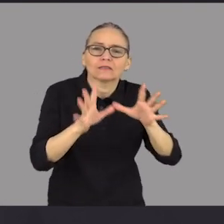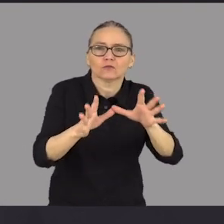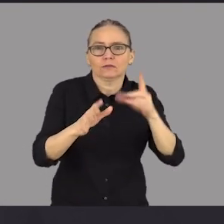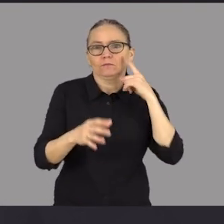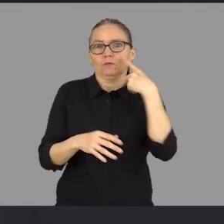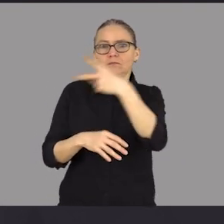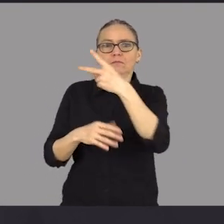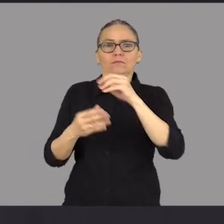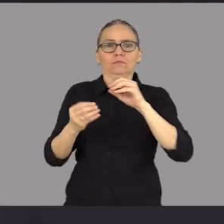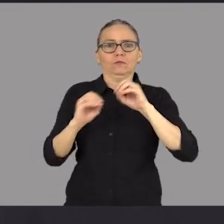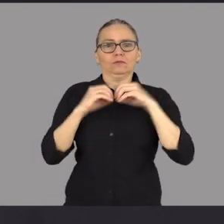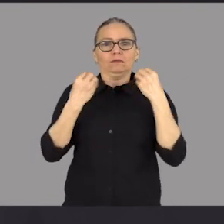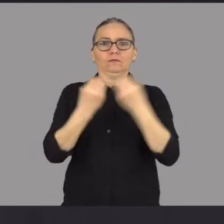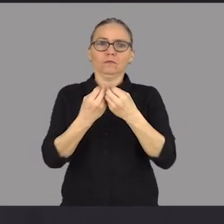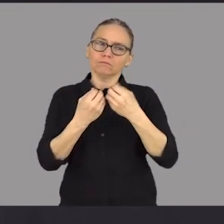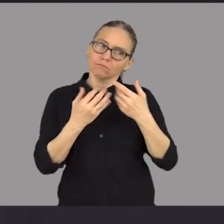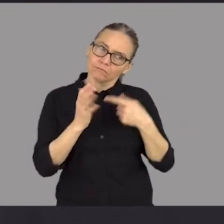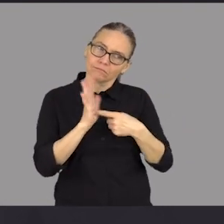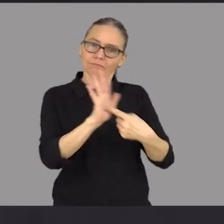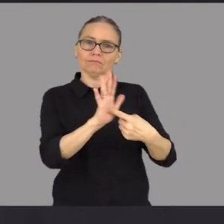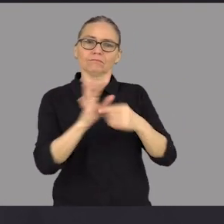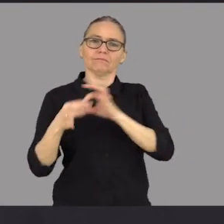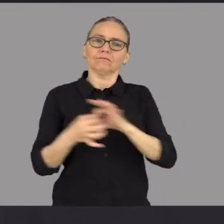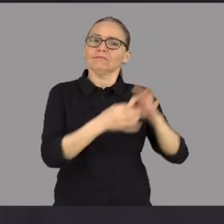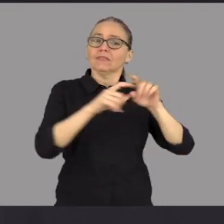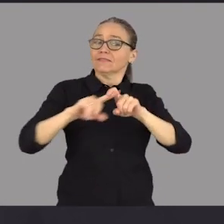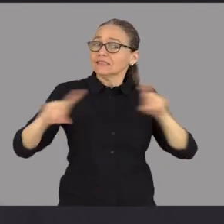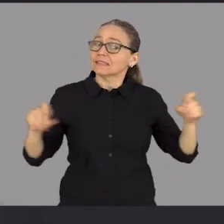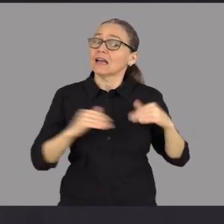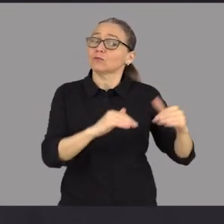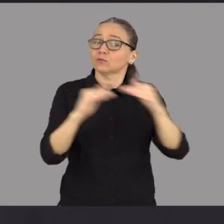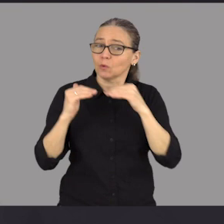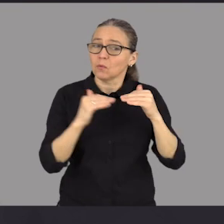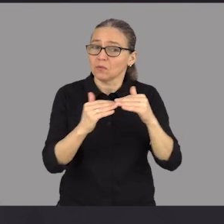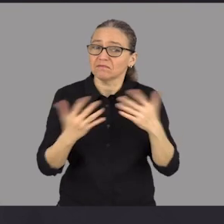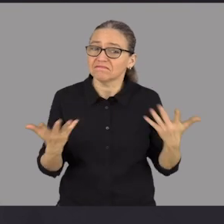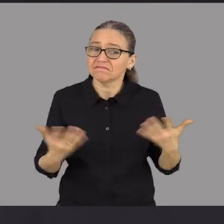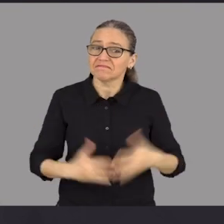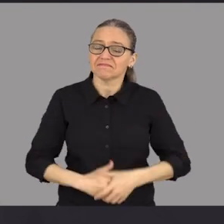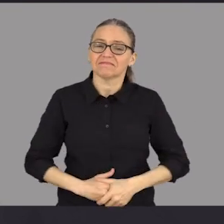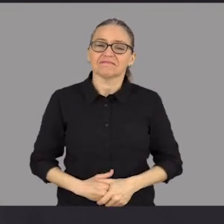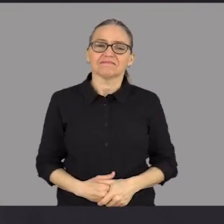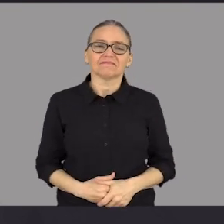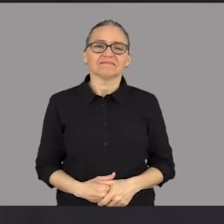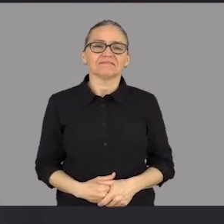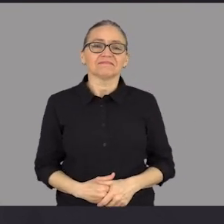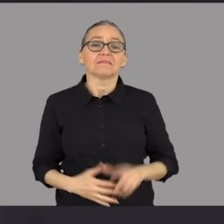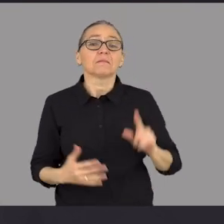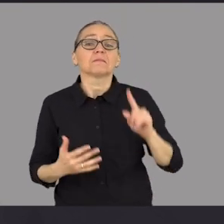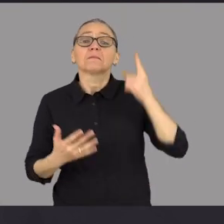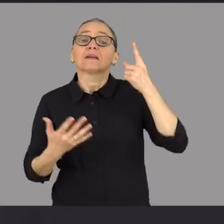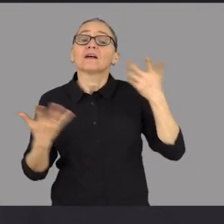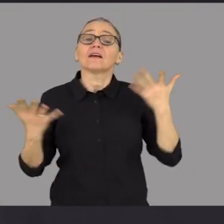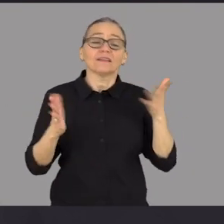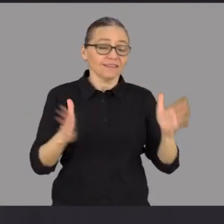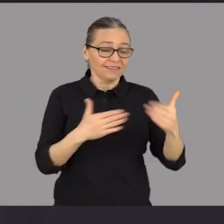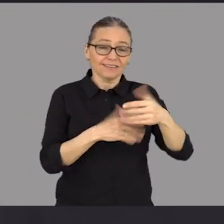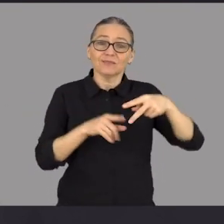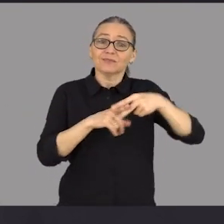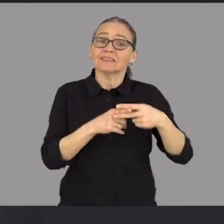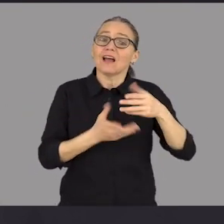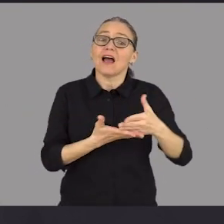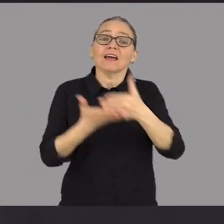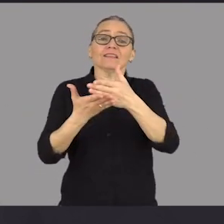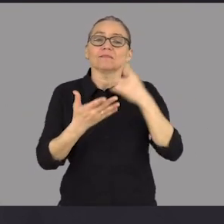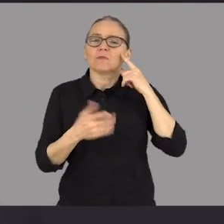your organization's commitment and strategy around diversity and inclusion. The